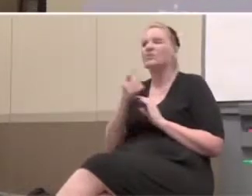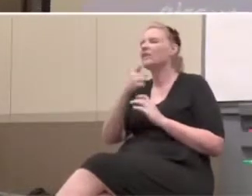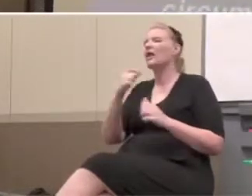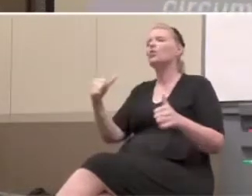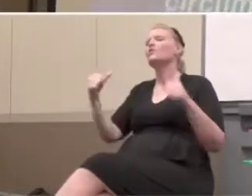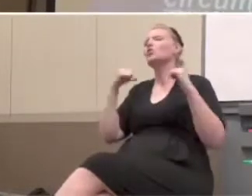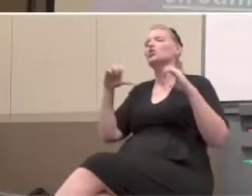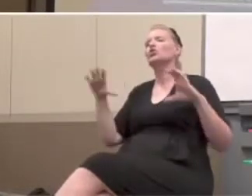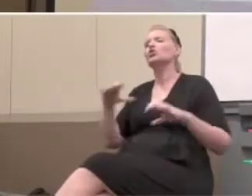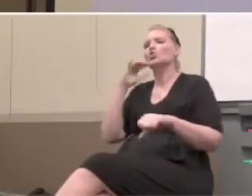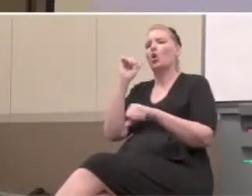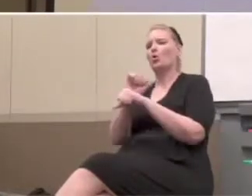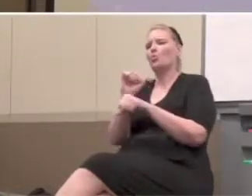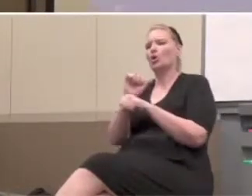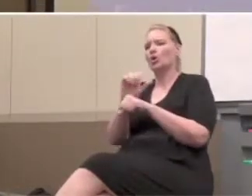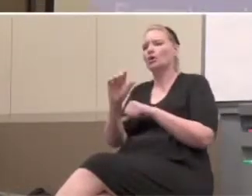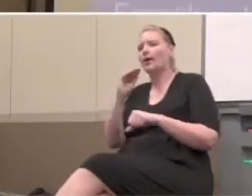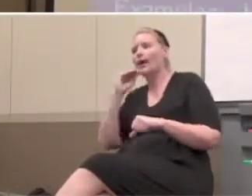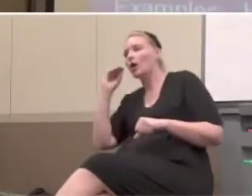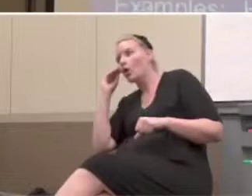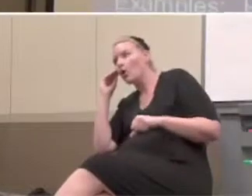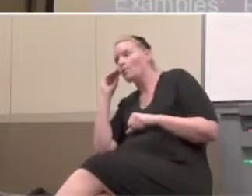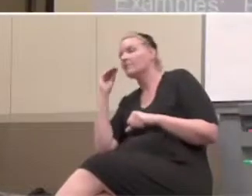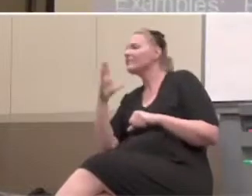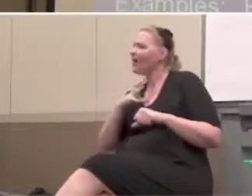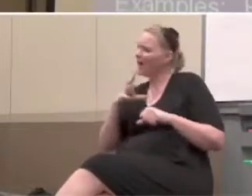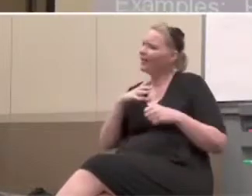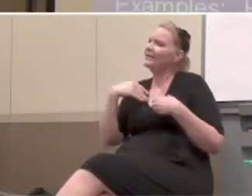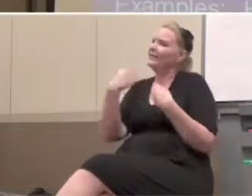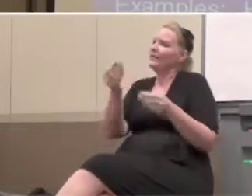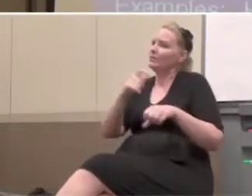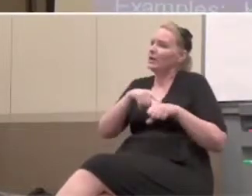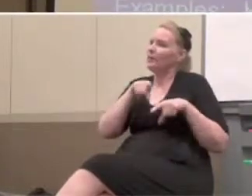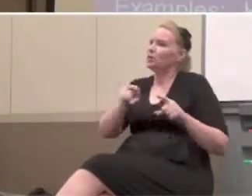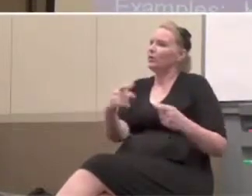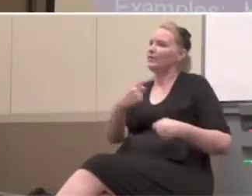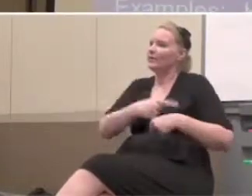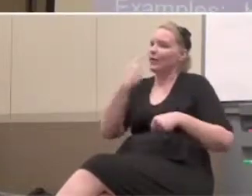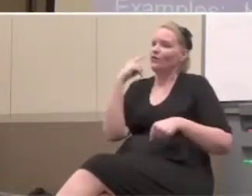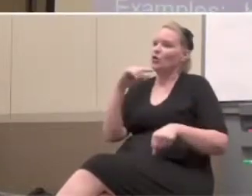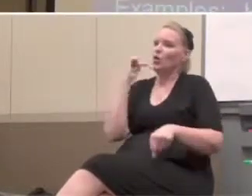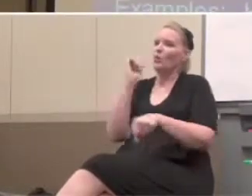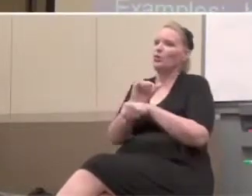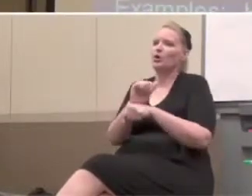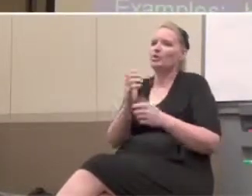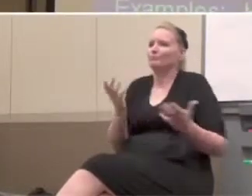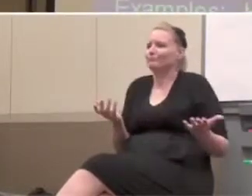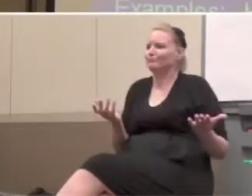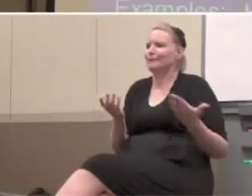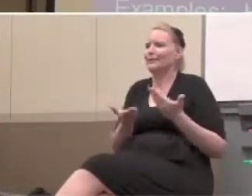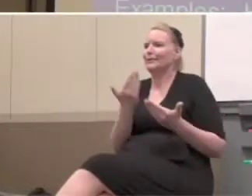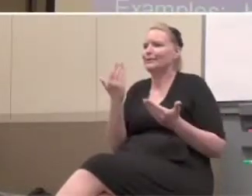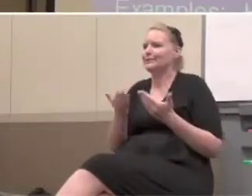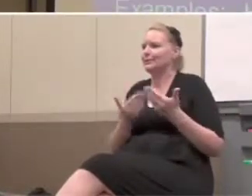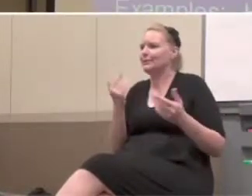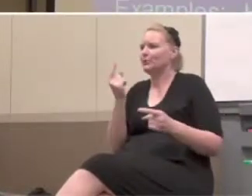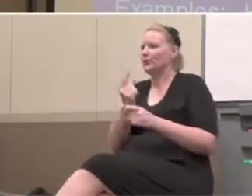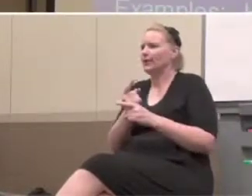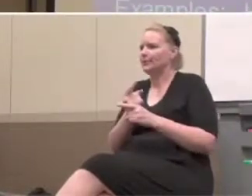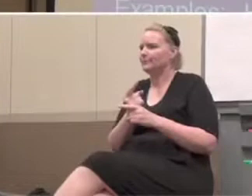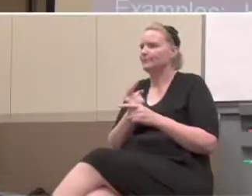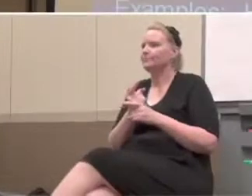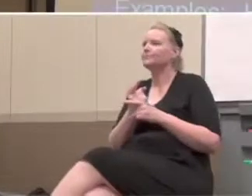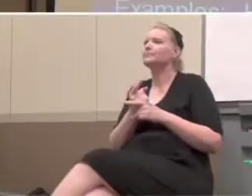their homework at home, then give them a time throughout the day to be able to do their homework. That kind of goes without saying. It's kind of easy, right?